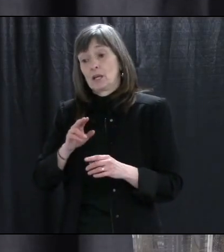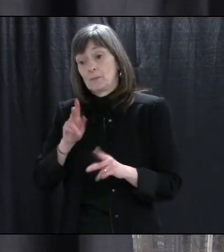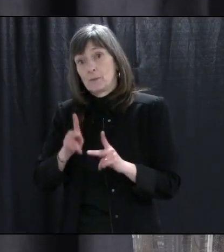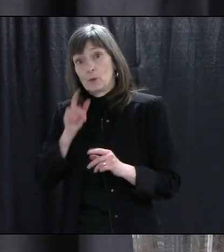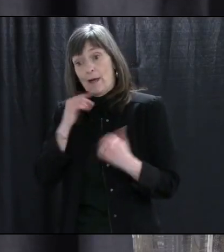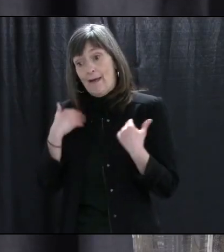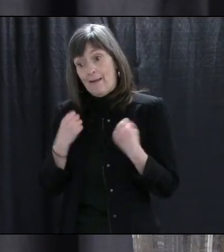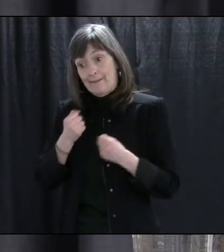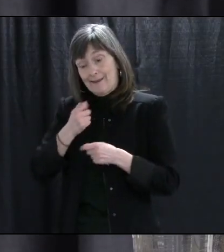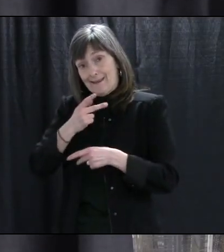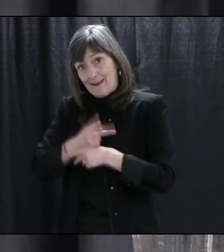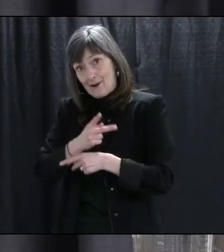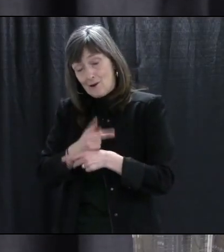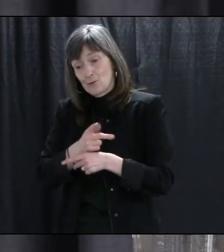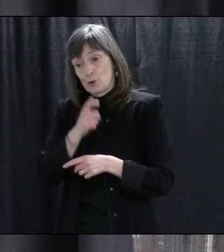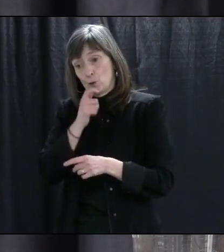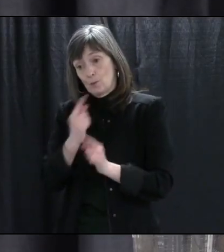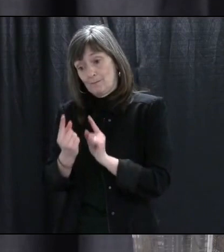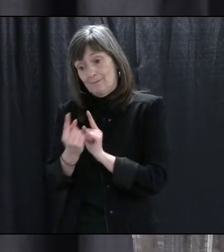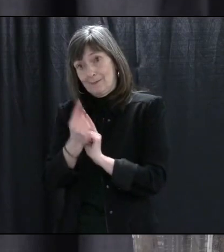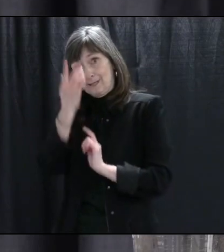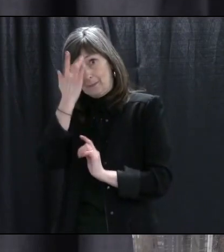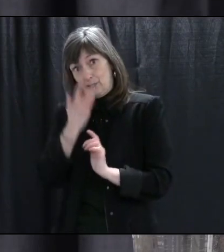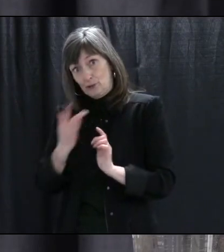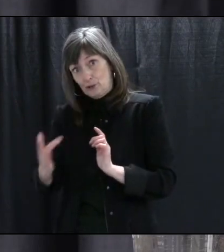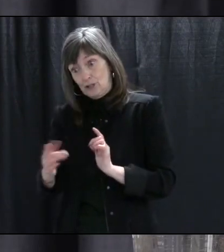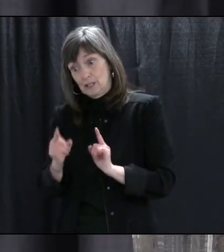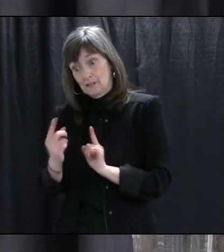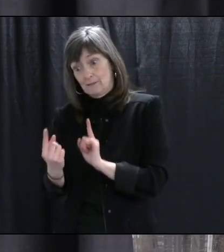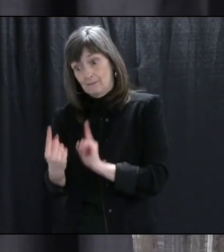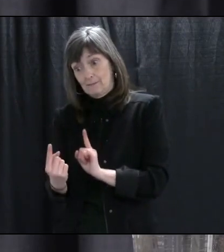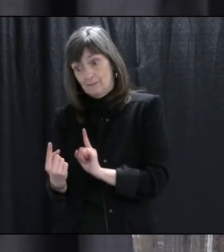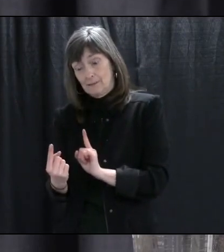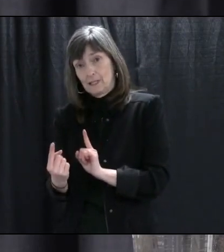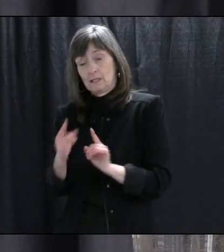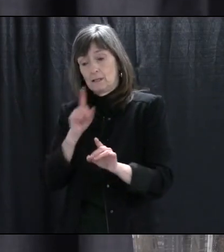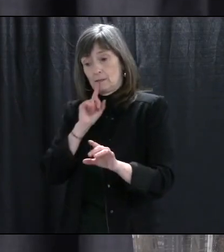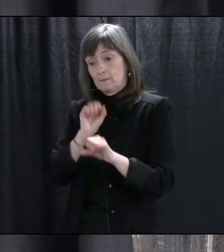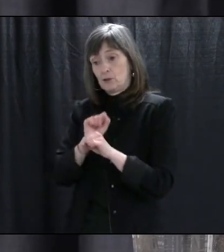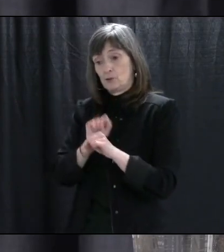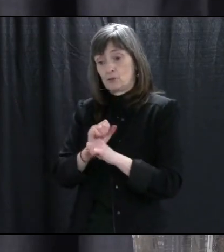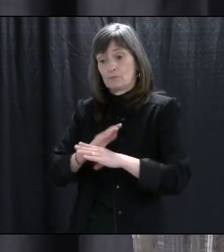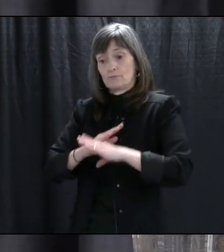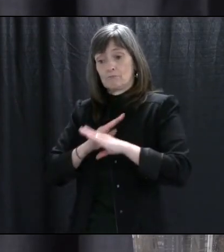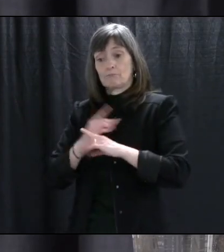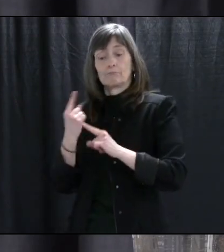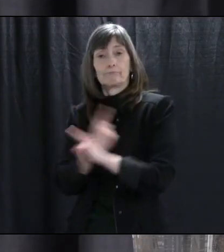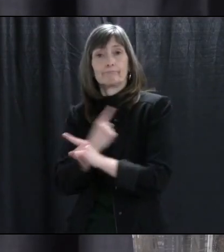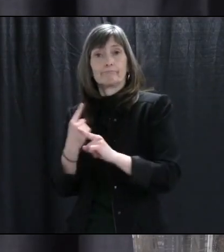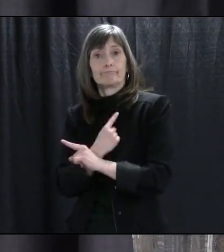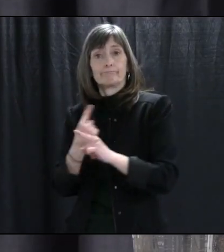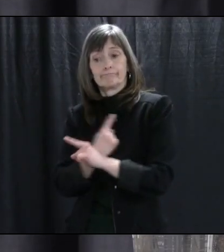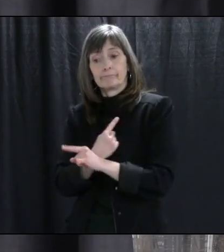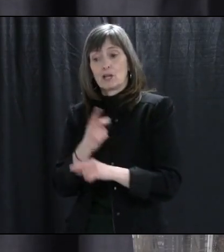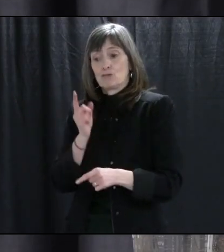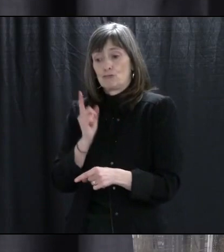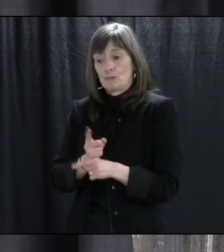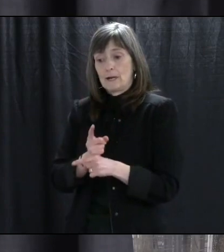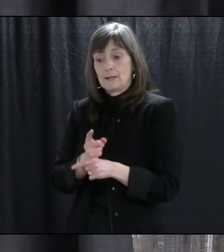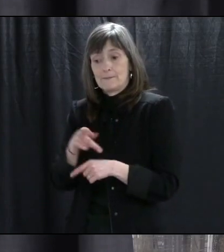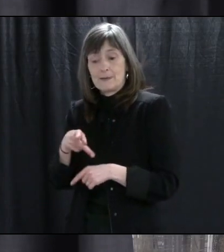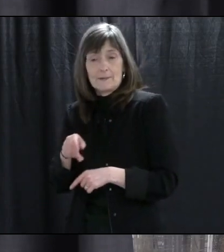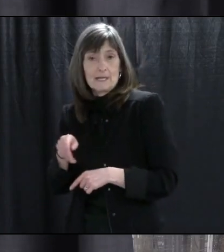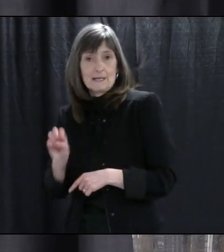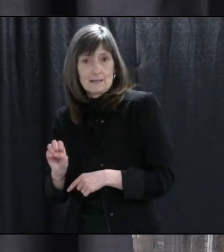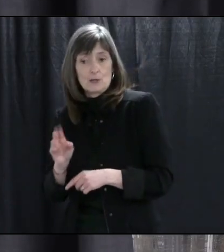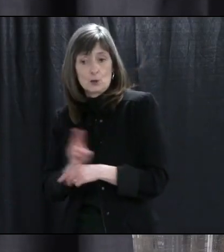in healthcare, from the point of view of the healthcare procurement, are protected with the right personal protective